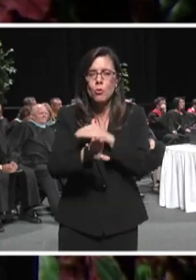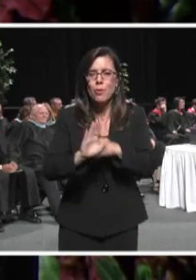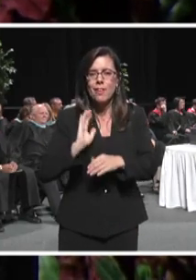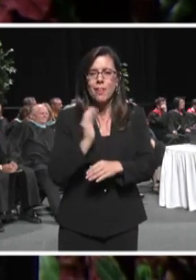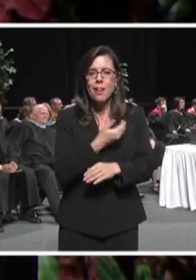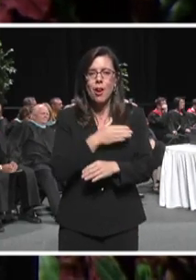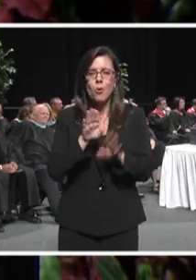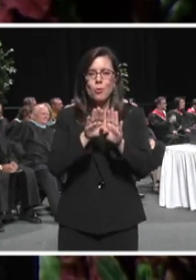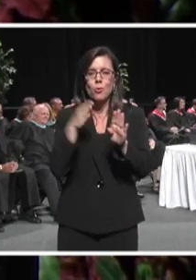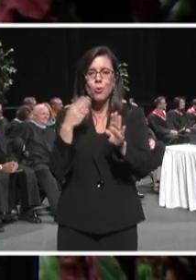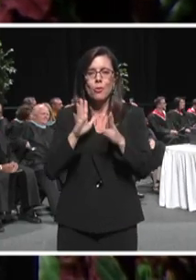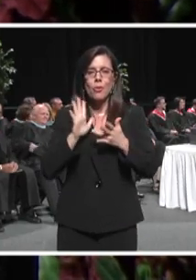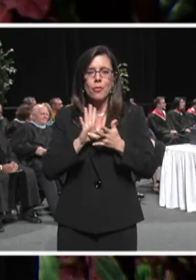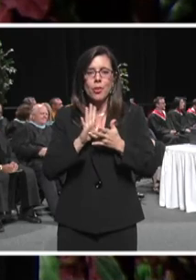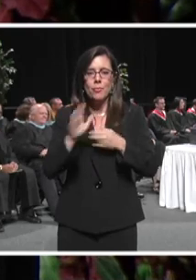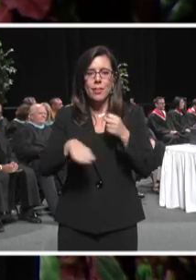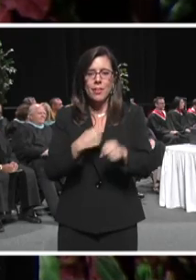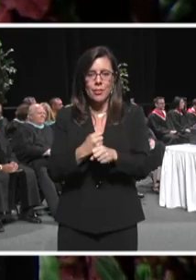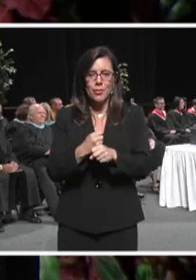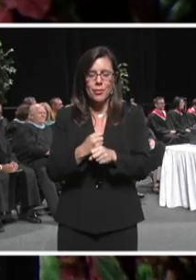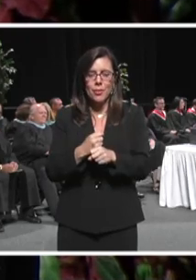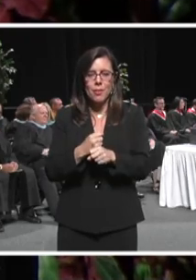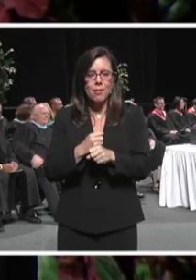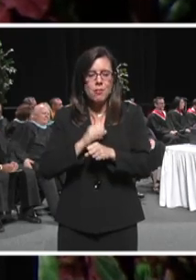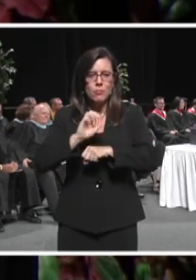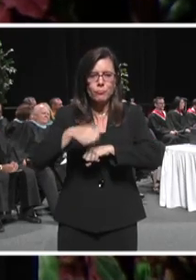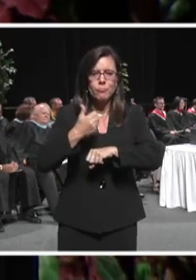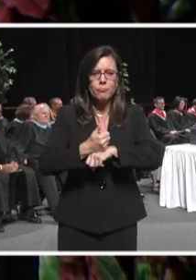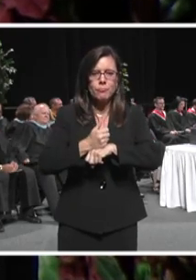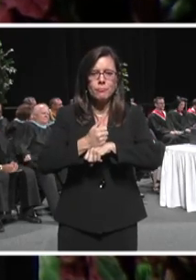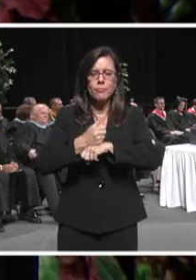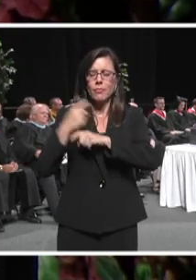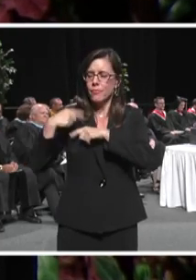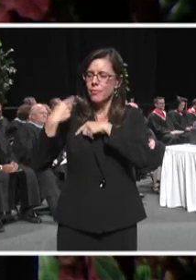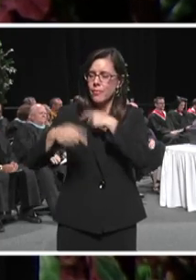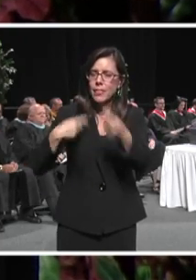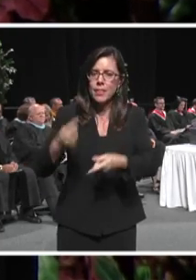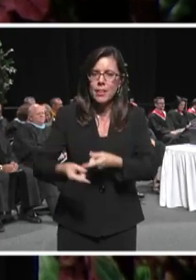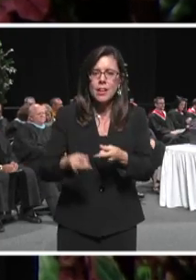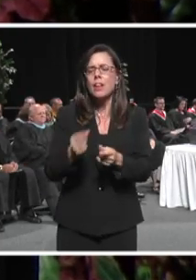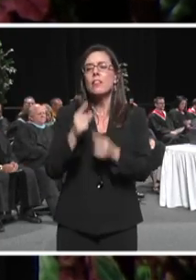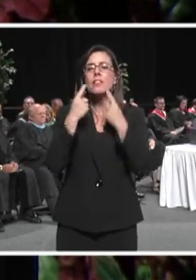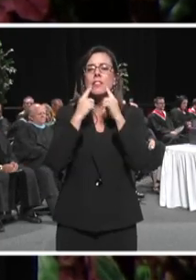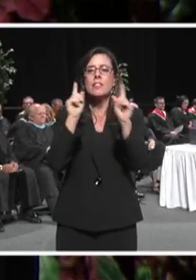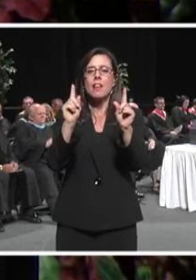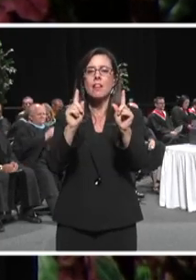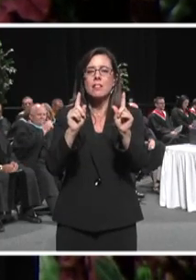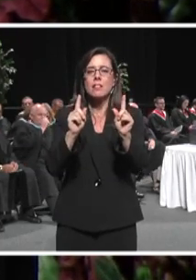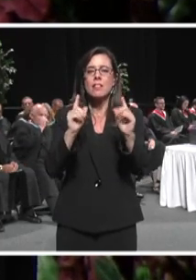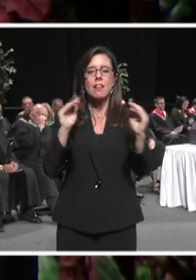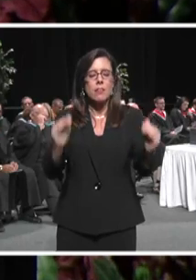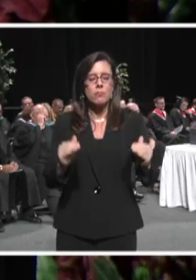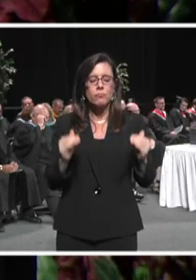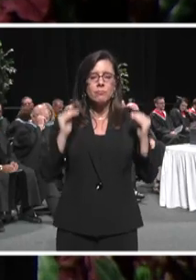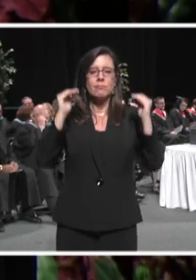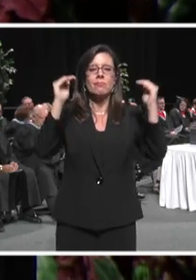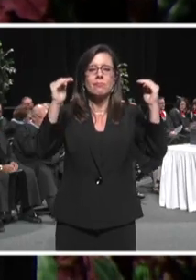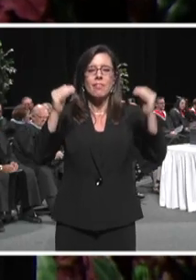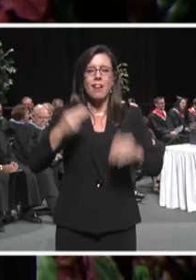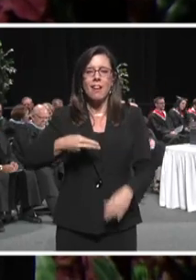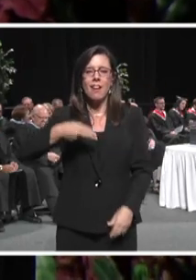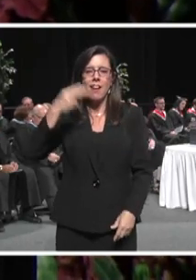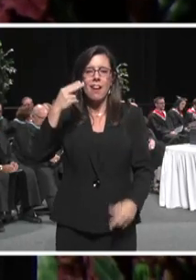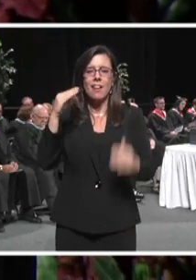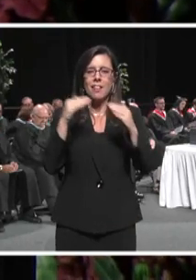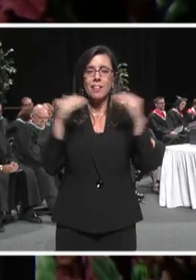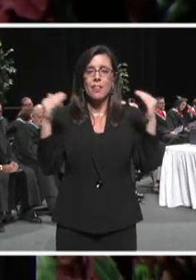doors as freshmen, built on an established legacy of success, and have raised the bar to a higher